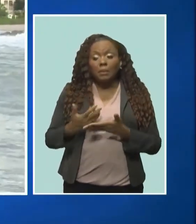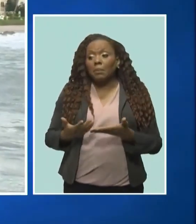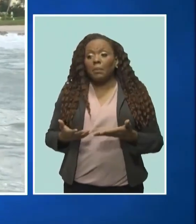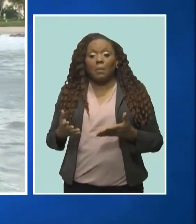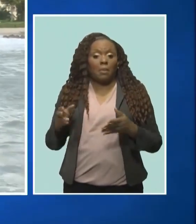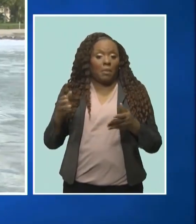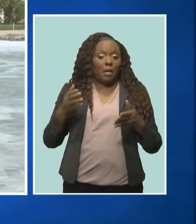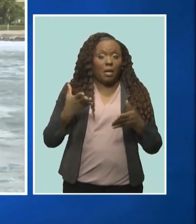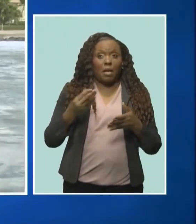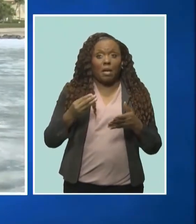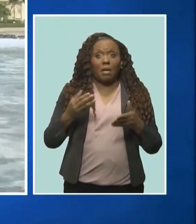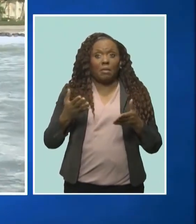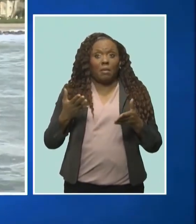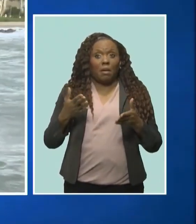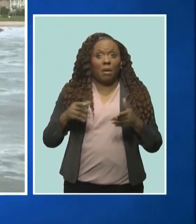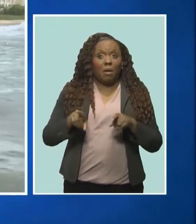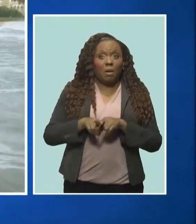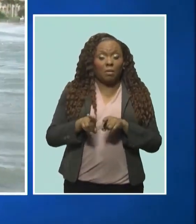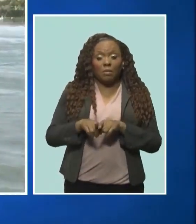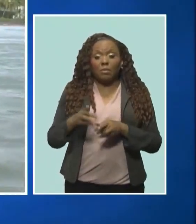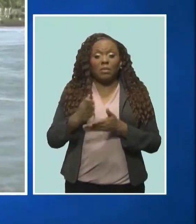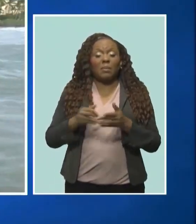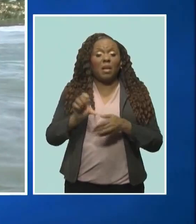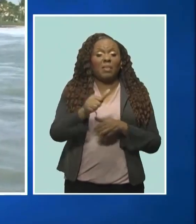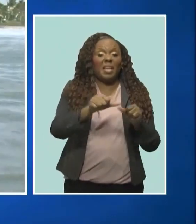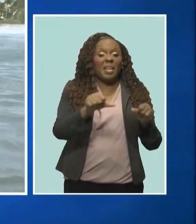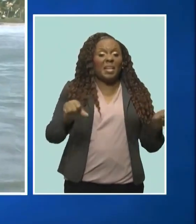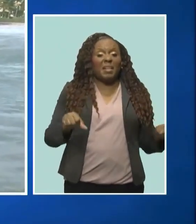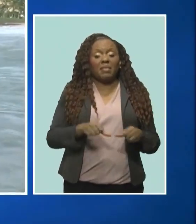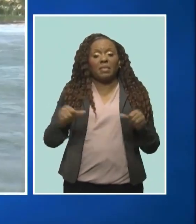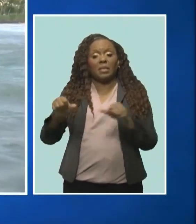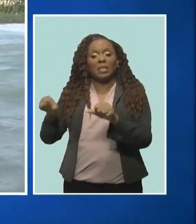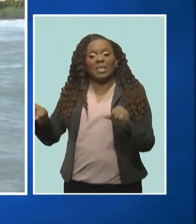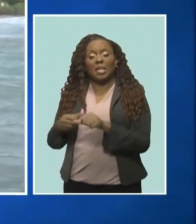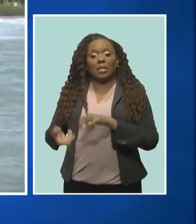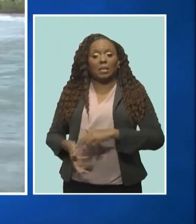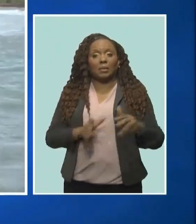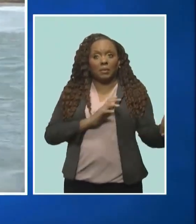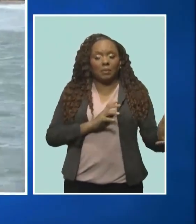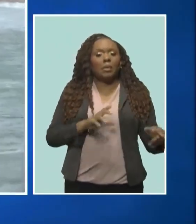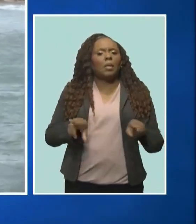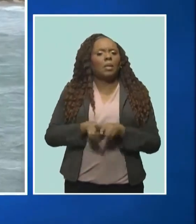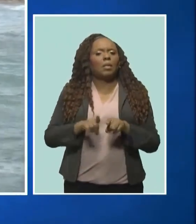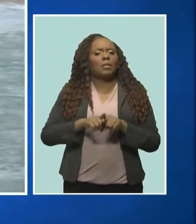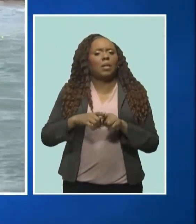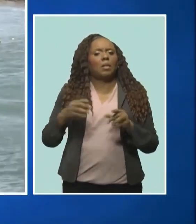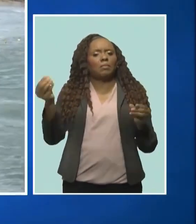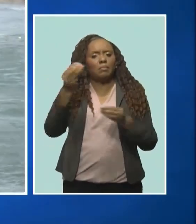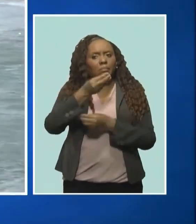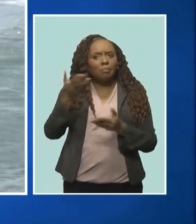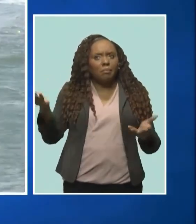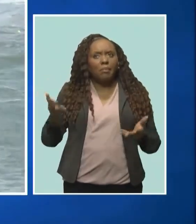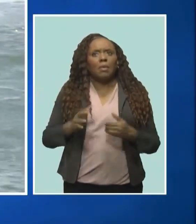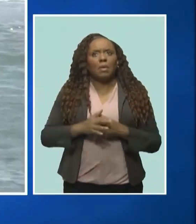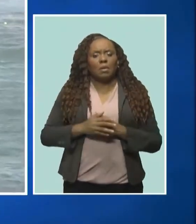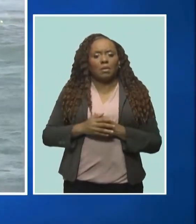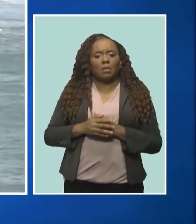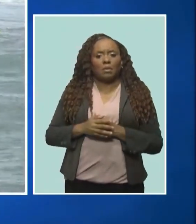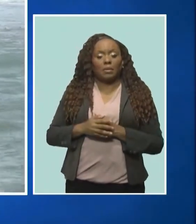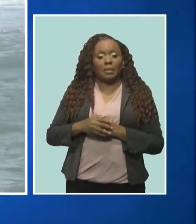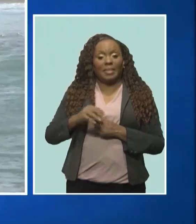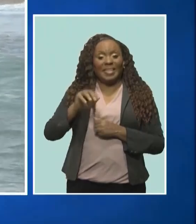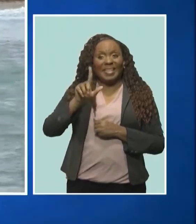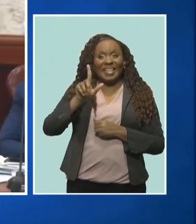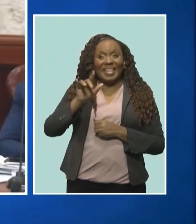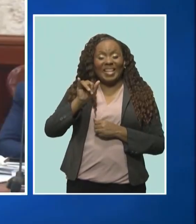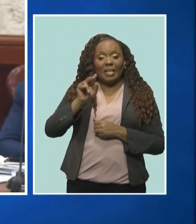particular locations were also damaged. Mr. Abrams also gave an update on the damaged 12-inch outfall line for